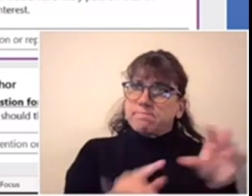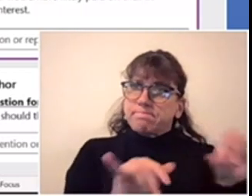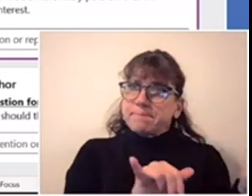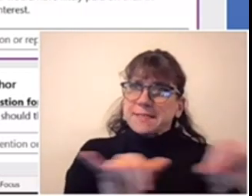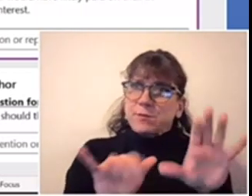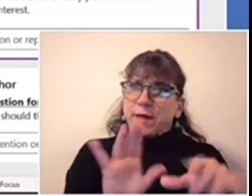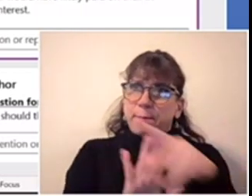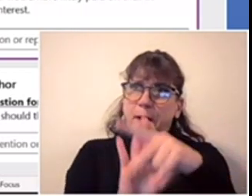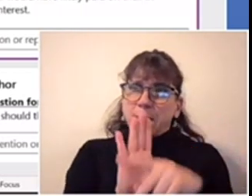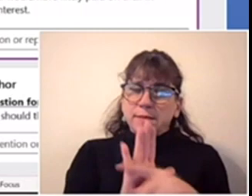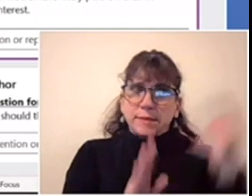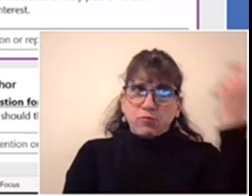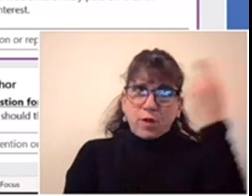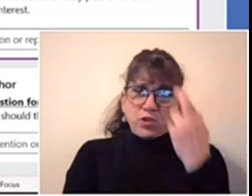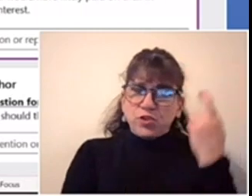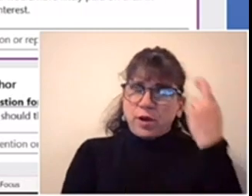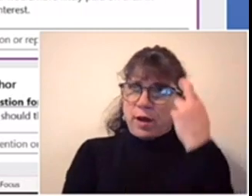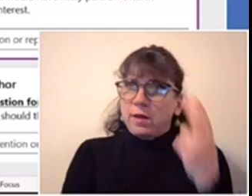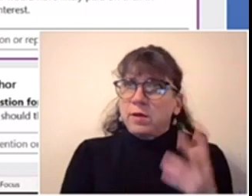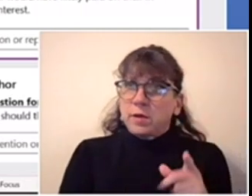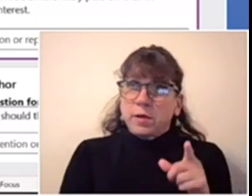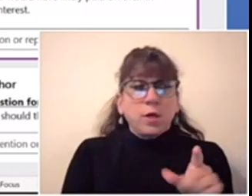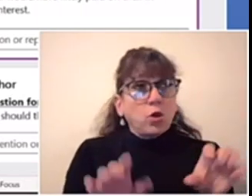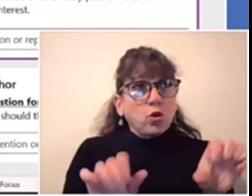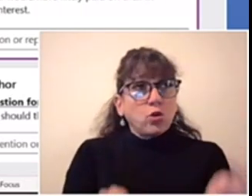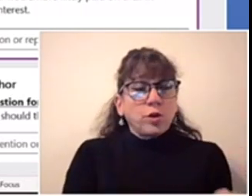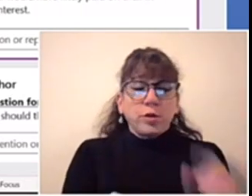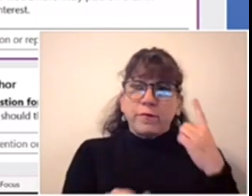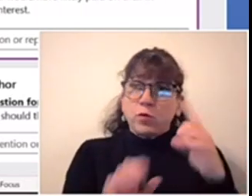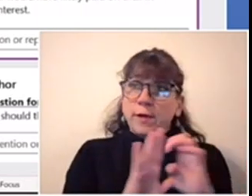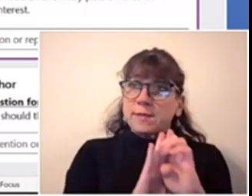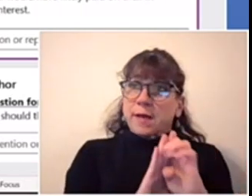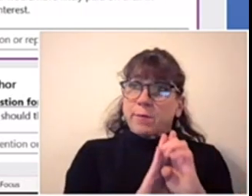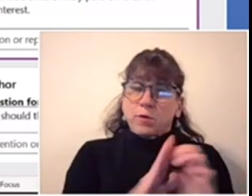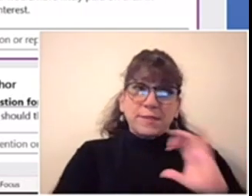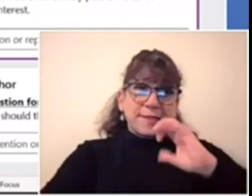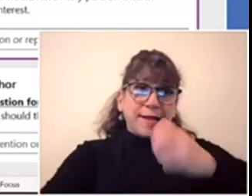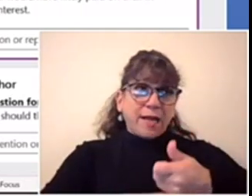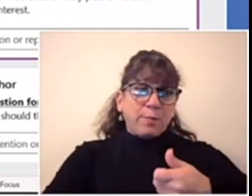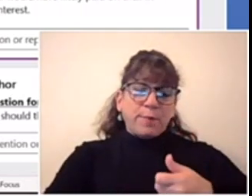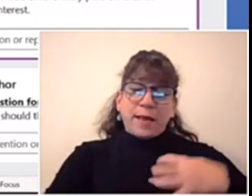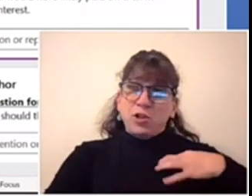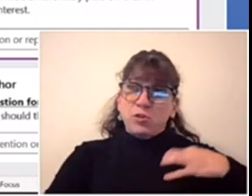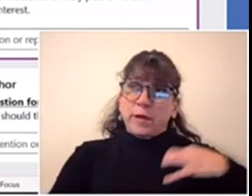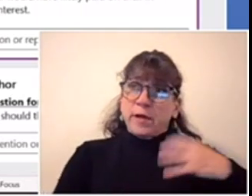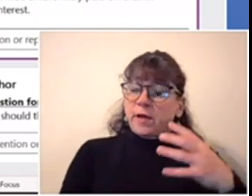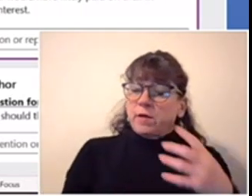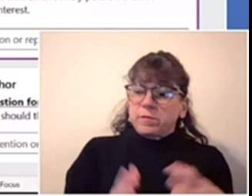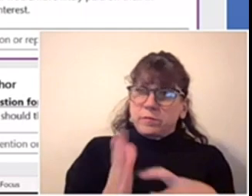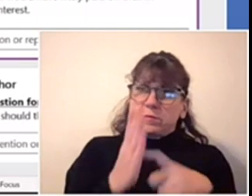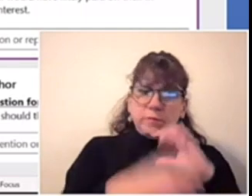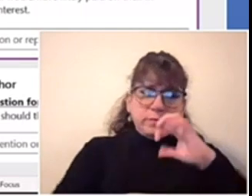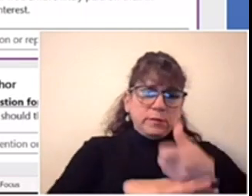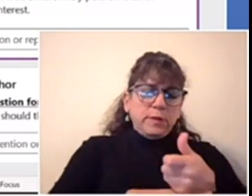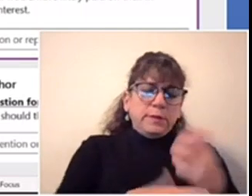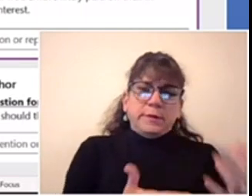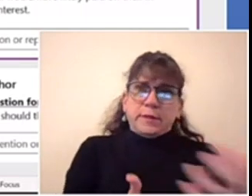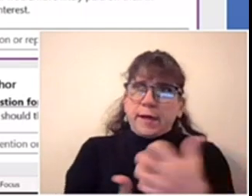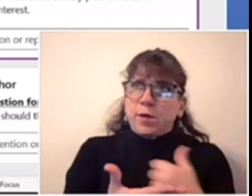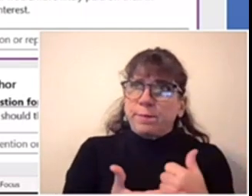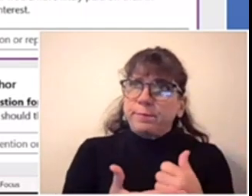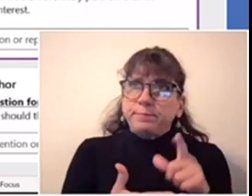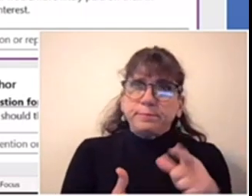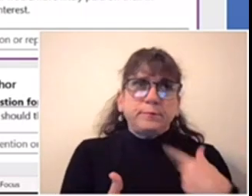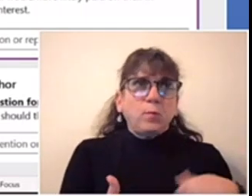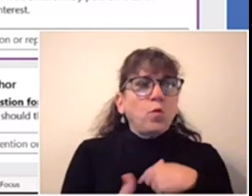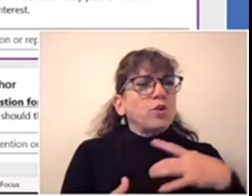policy rationale. That could, for example, mean setting eligibility requirements based upon income. We are